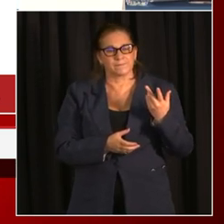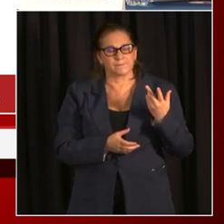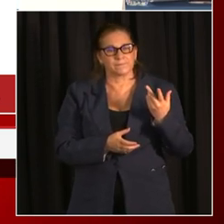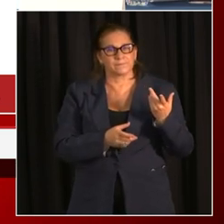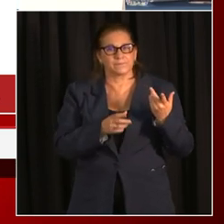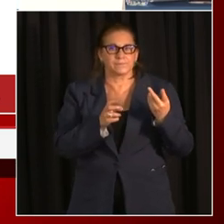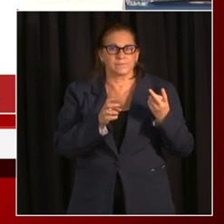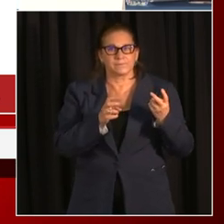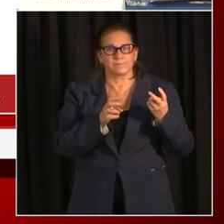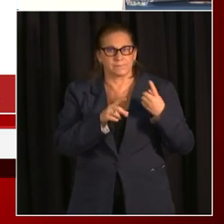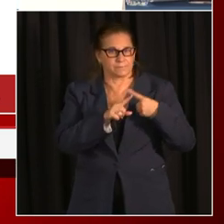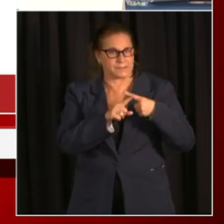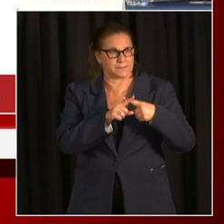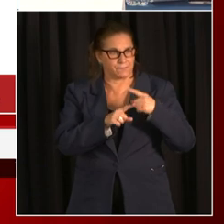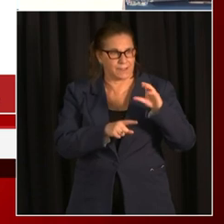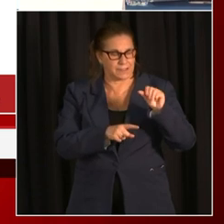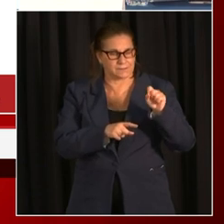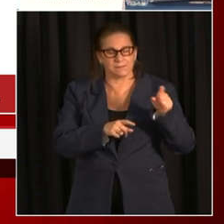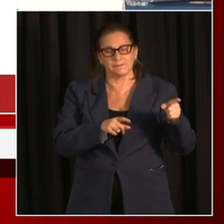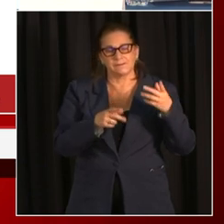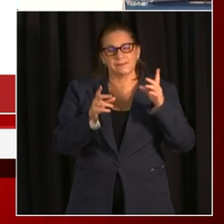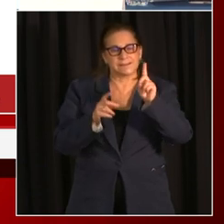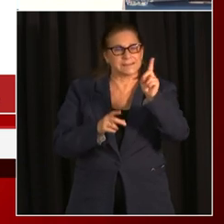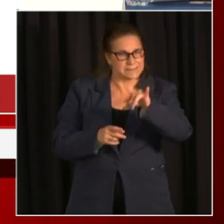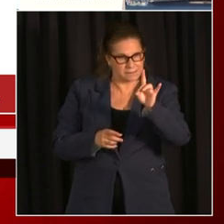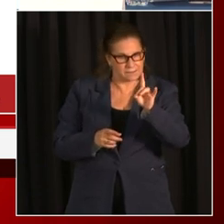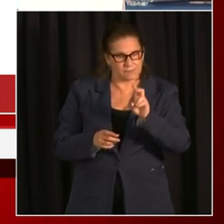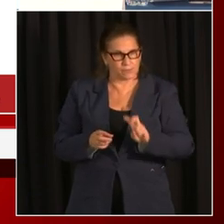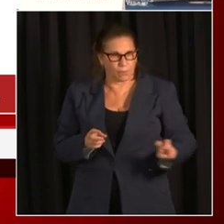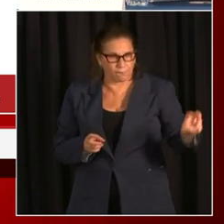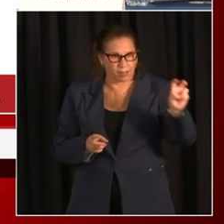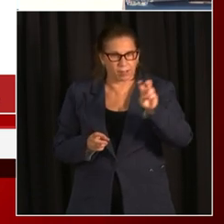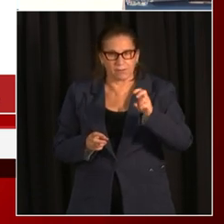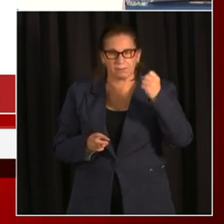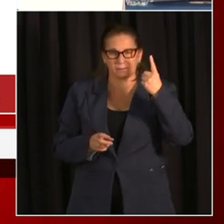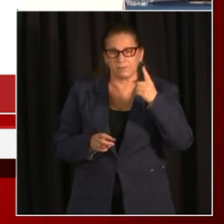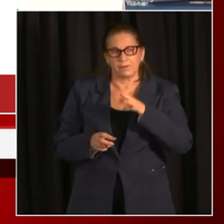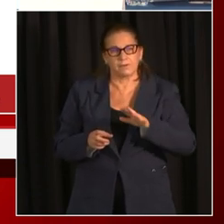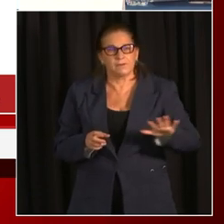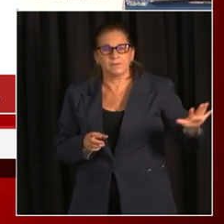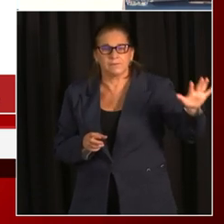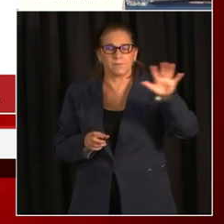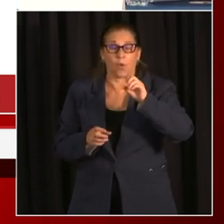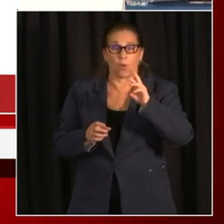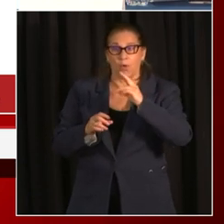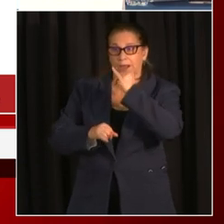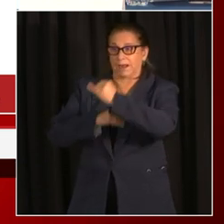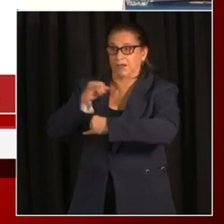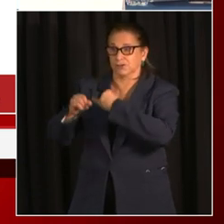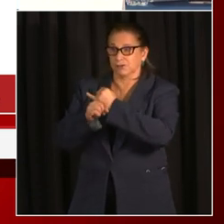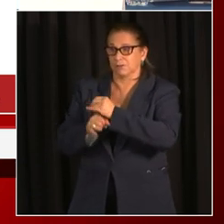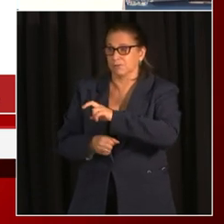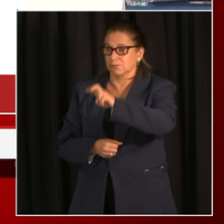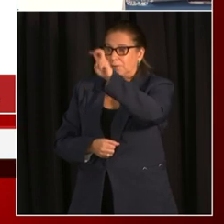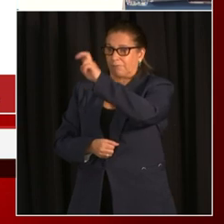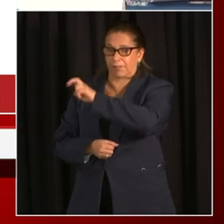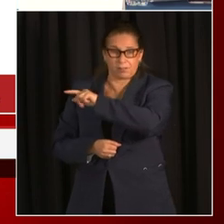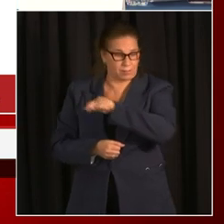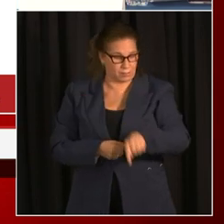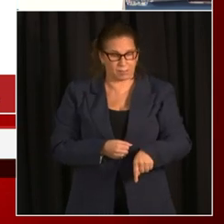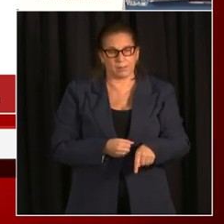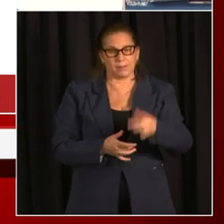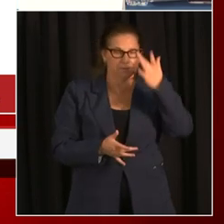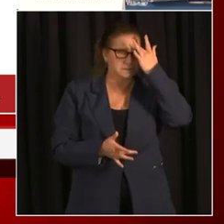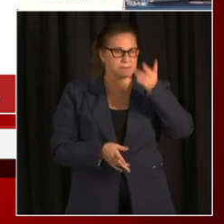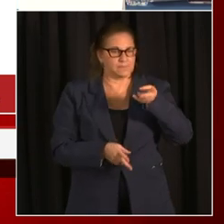travel. And that this domestic or international travel, during some period in their travel, they were